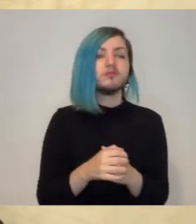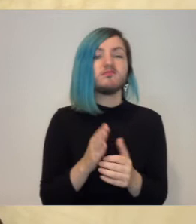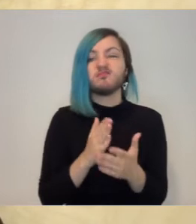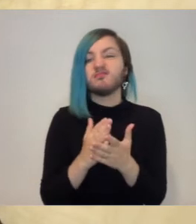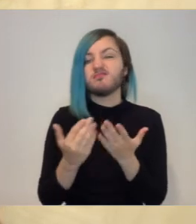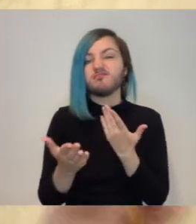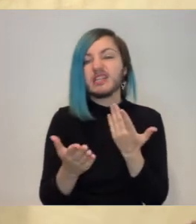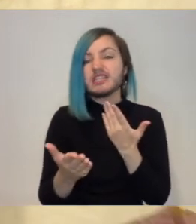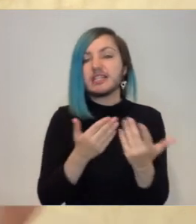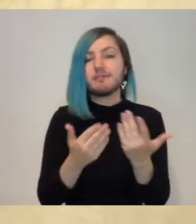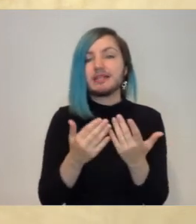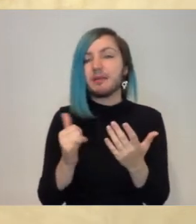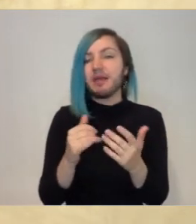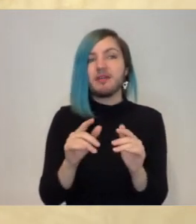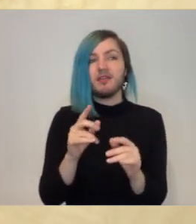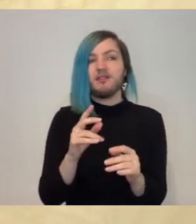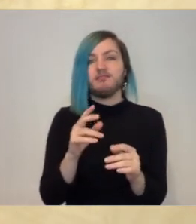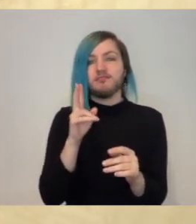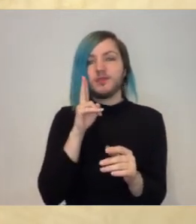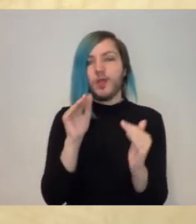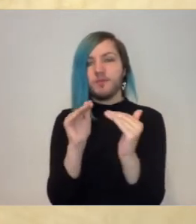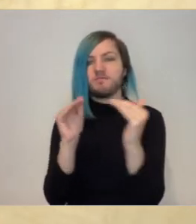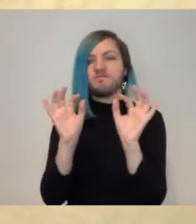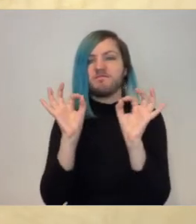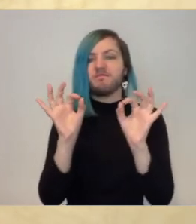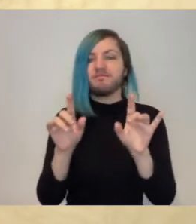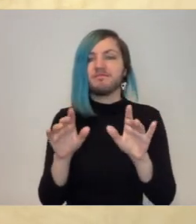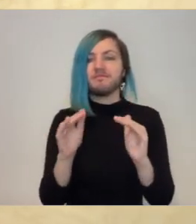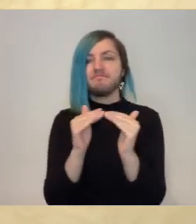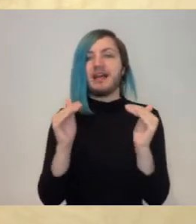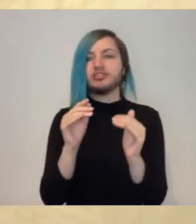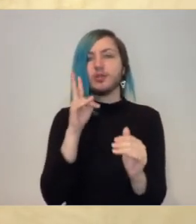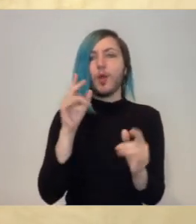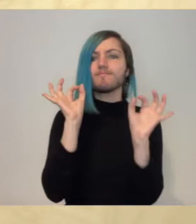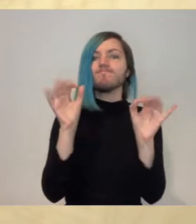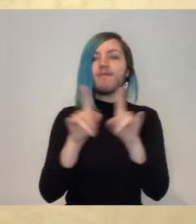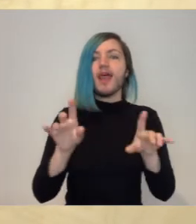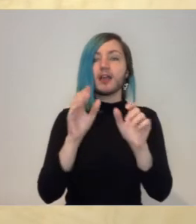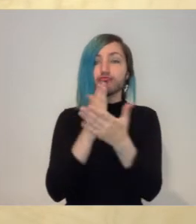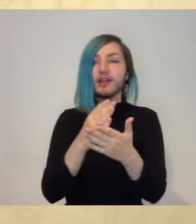that it might not look completely like space, but it gets the idea for me.